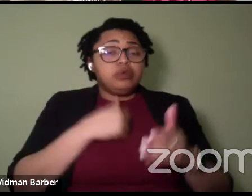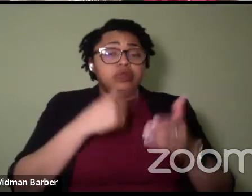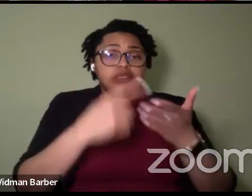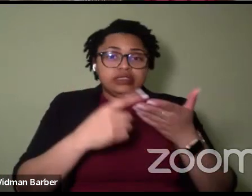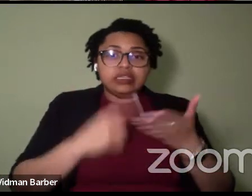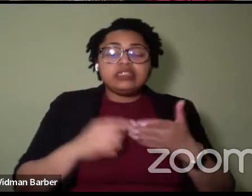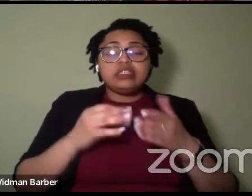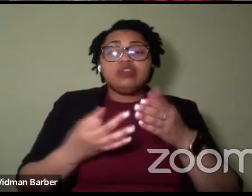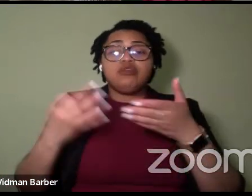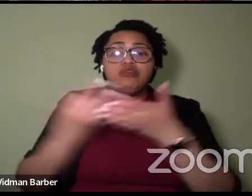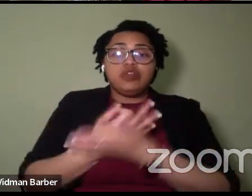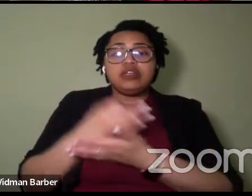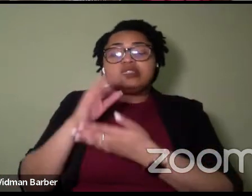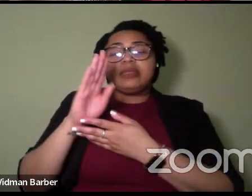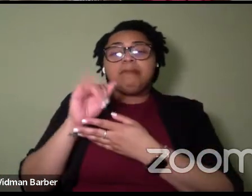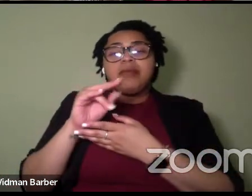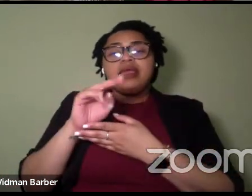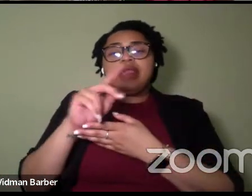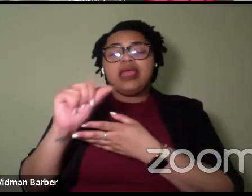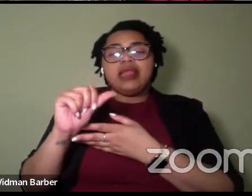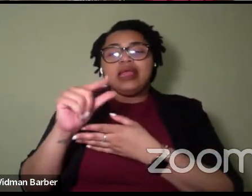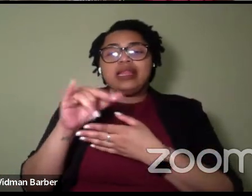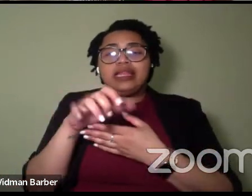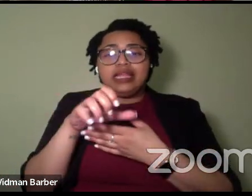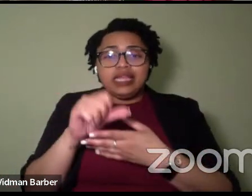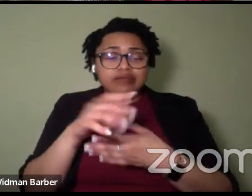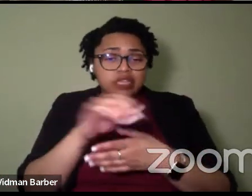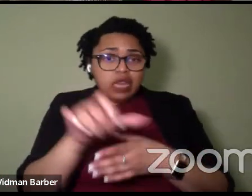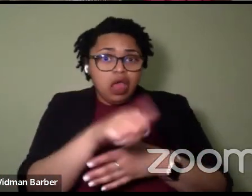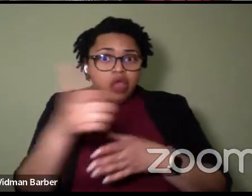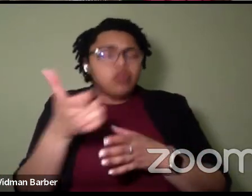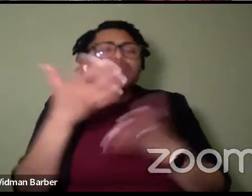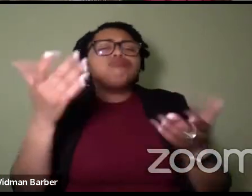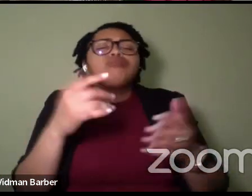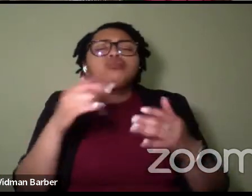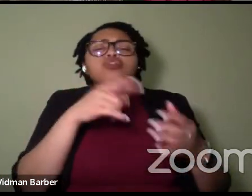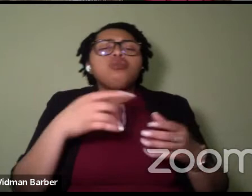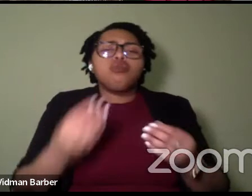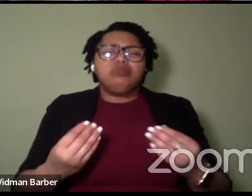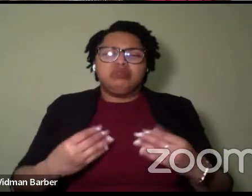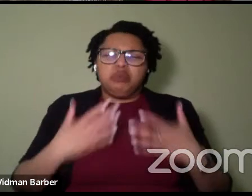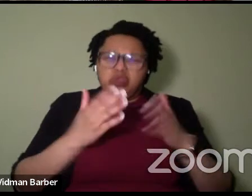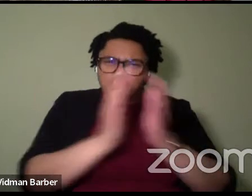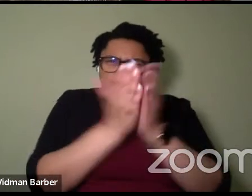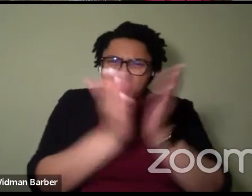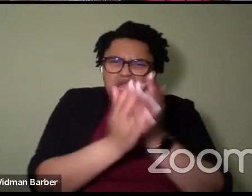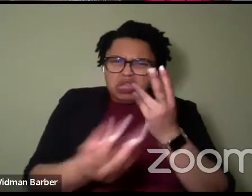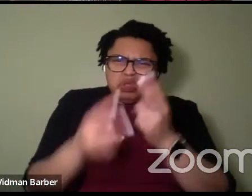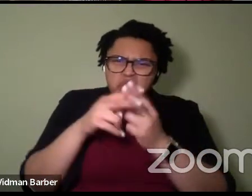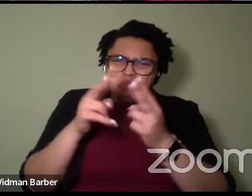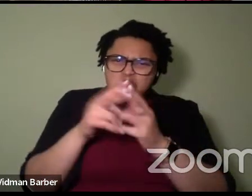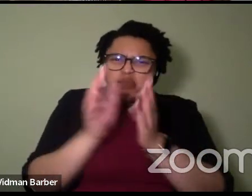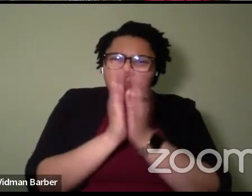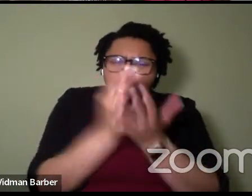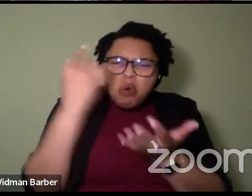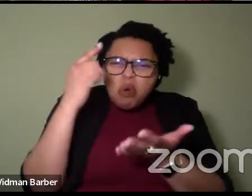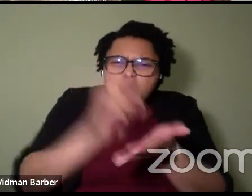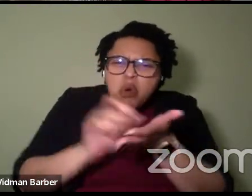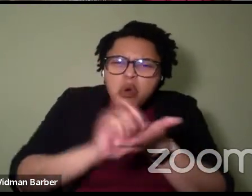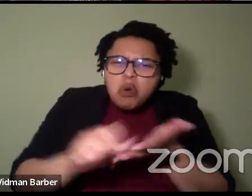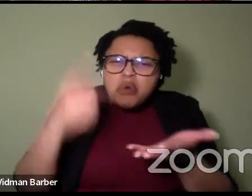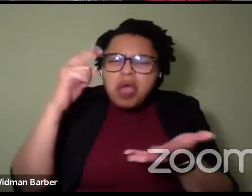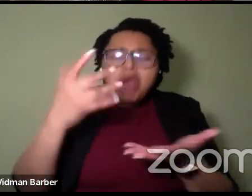you to write these books? Why were they missing? Why is the time right for them now. So just tell me,